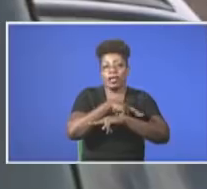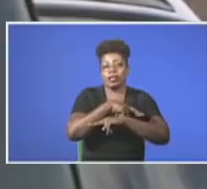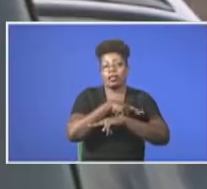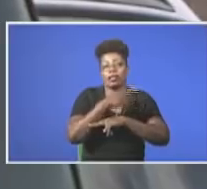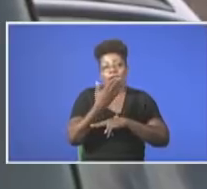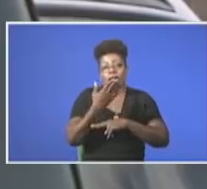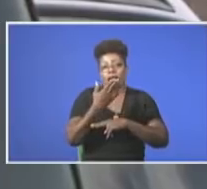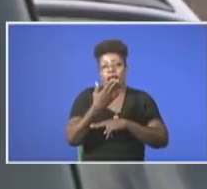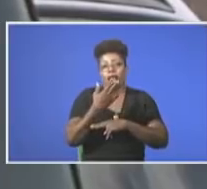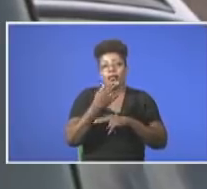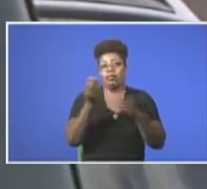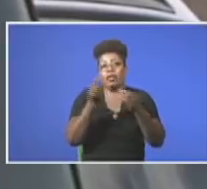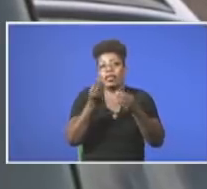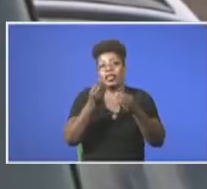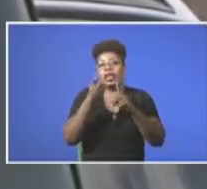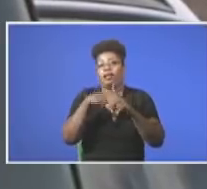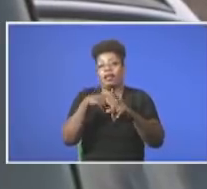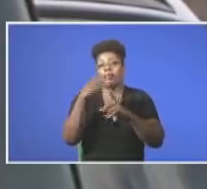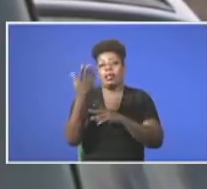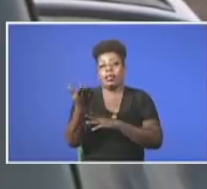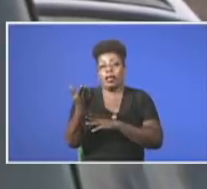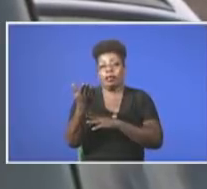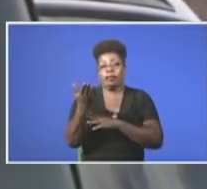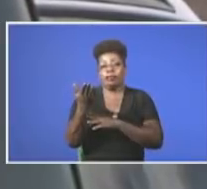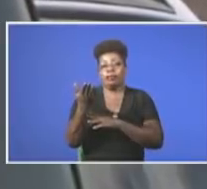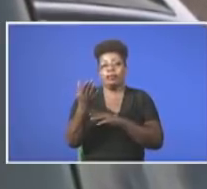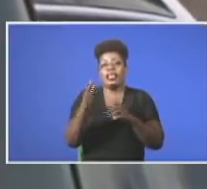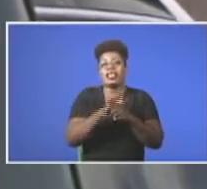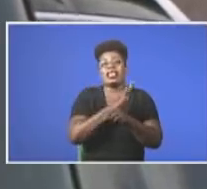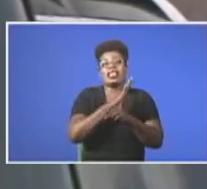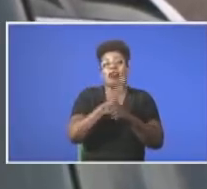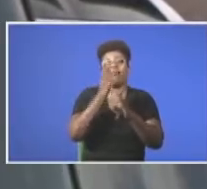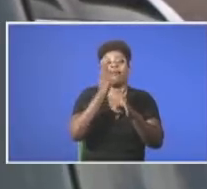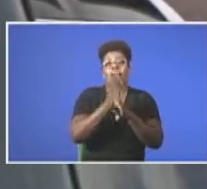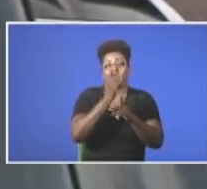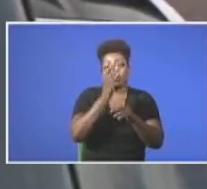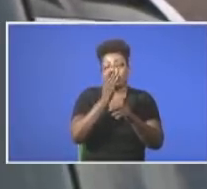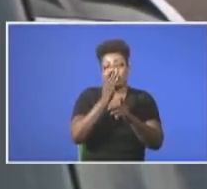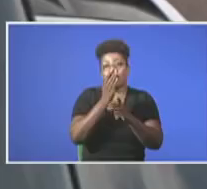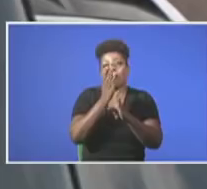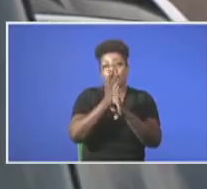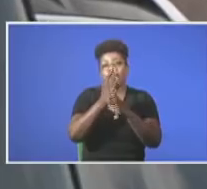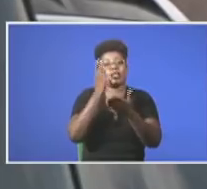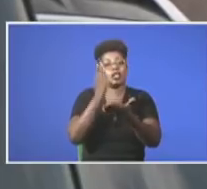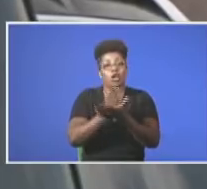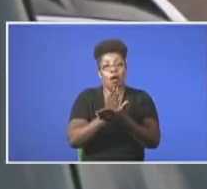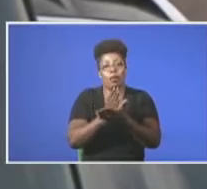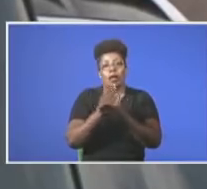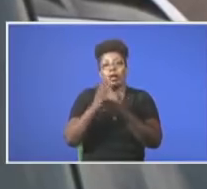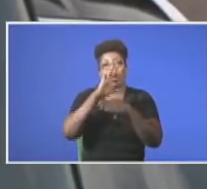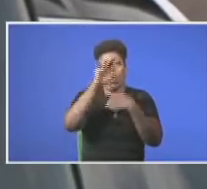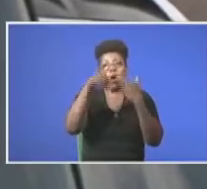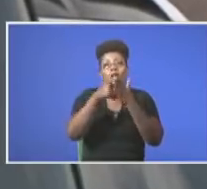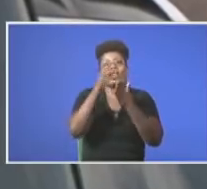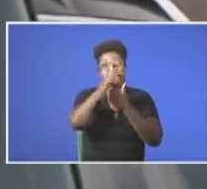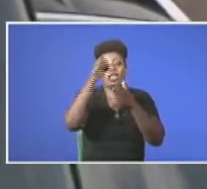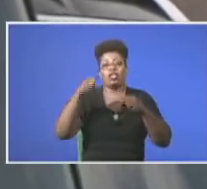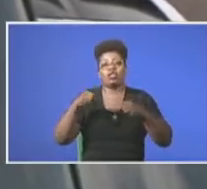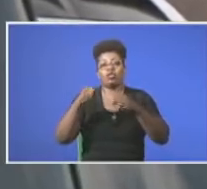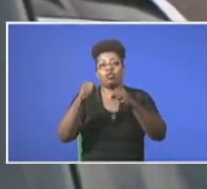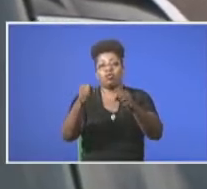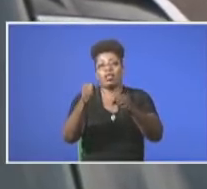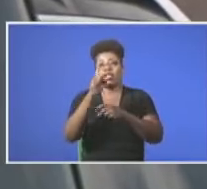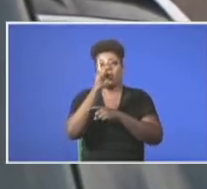things aren't available. Adequate bus stops. If you drive the entire East Street, there's one bus stop in existence.